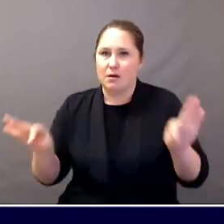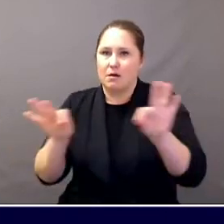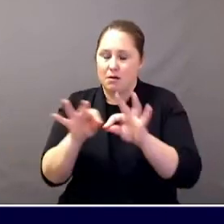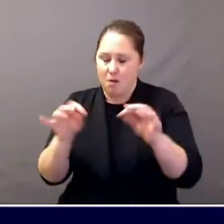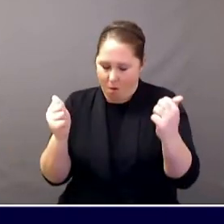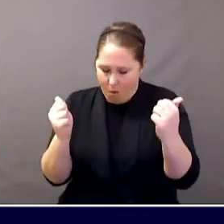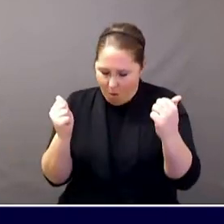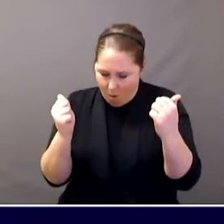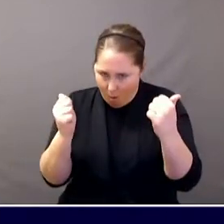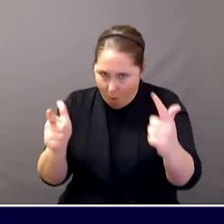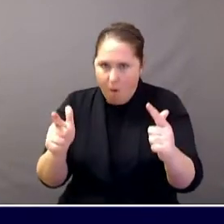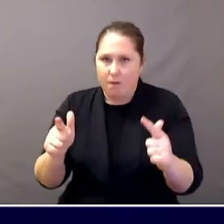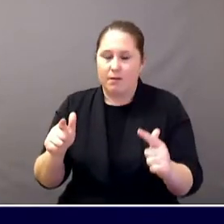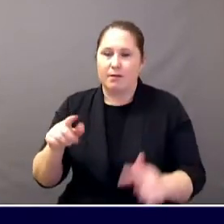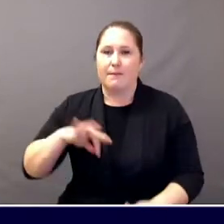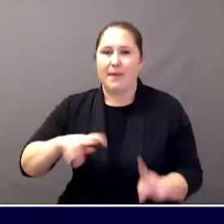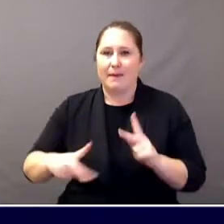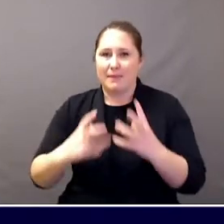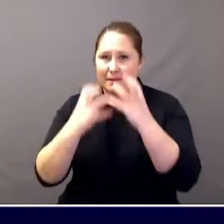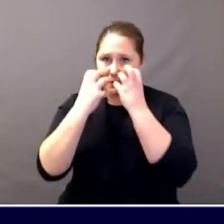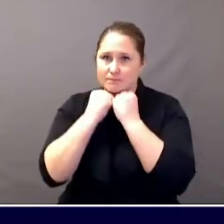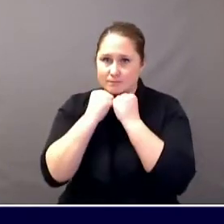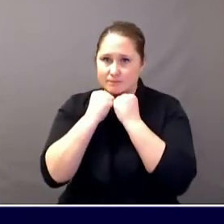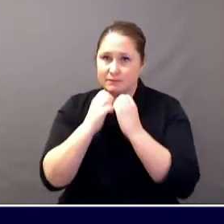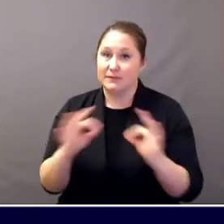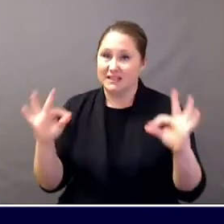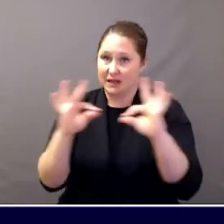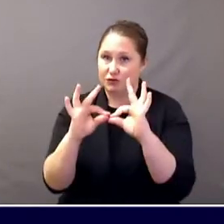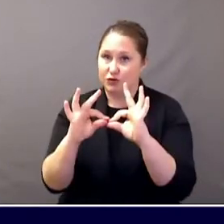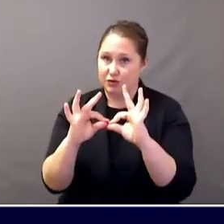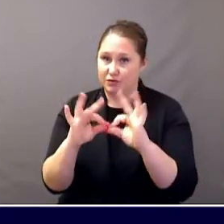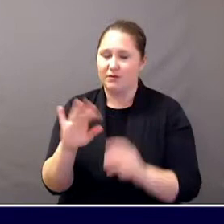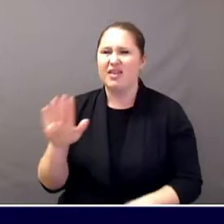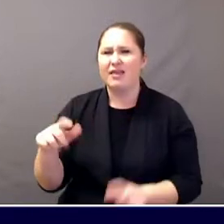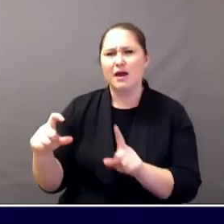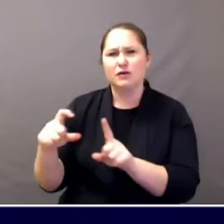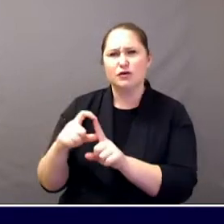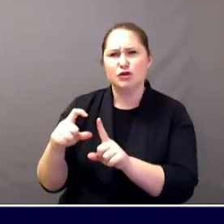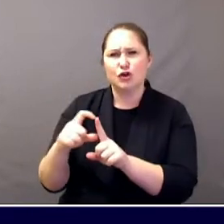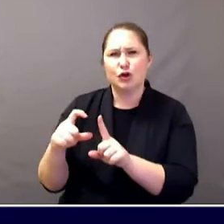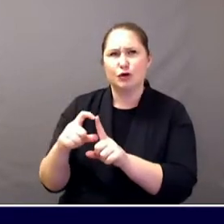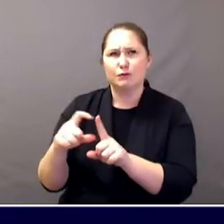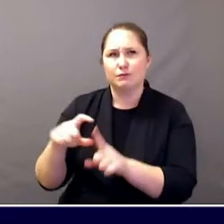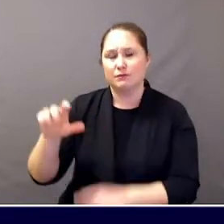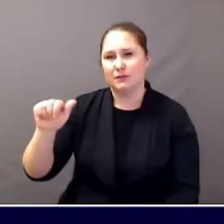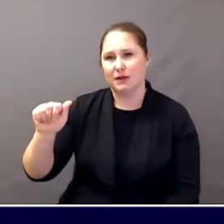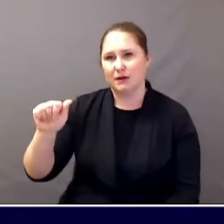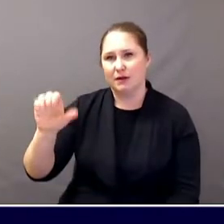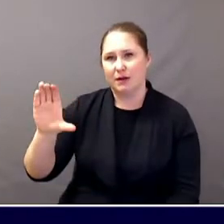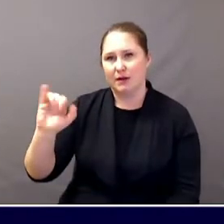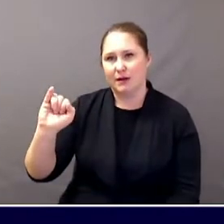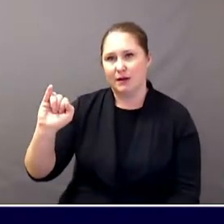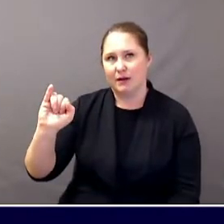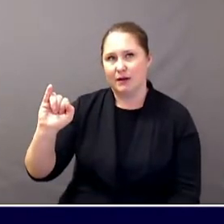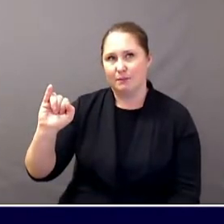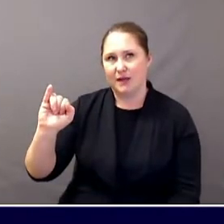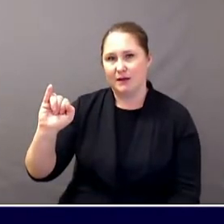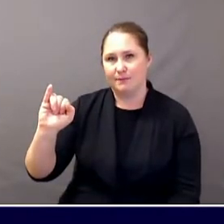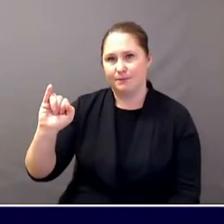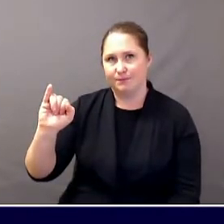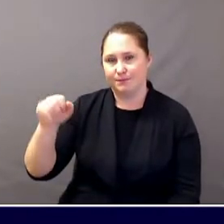essential. It's a term that began to be used by ACIP at one point, and I dislike